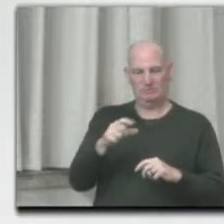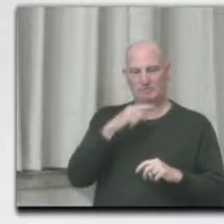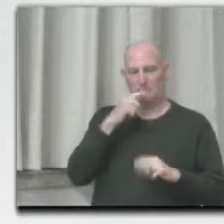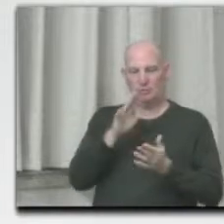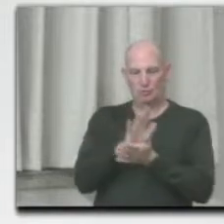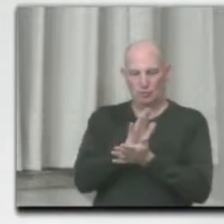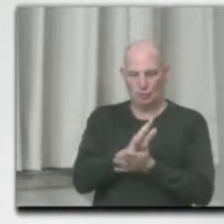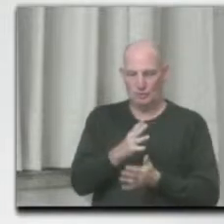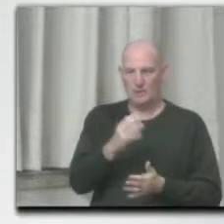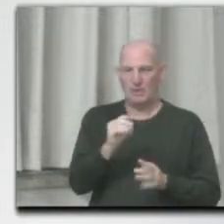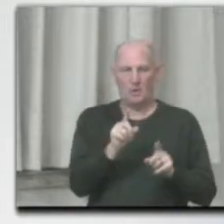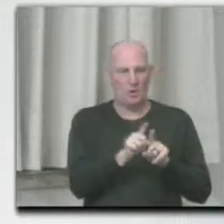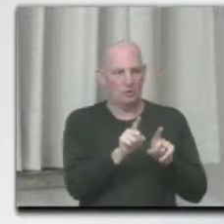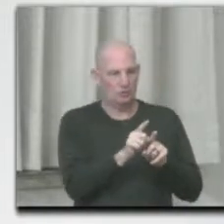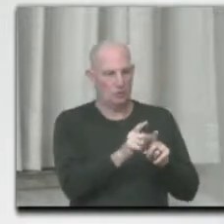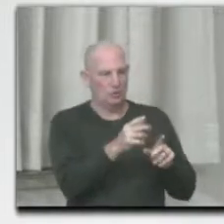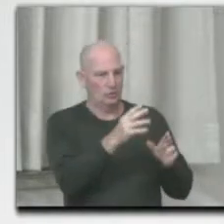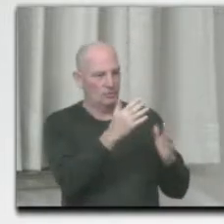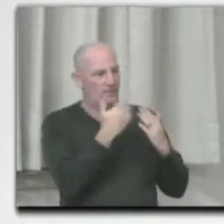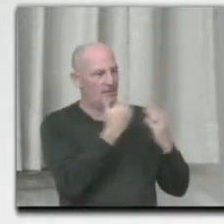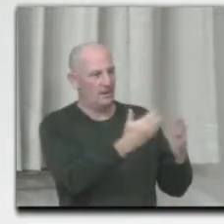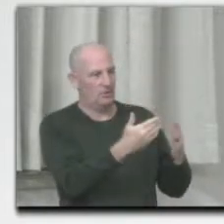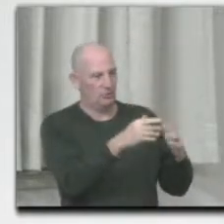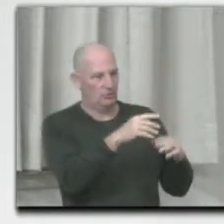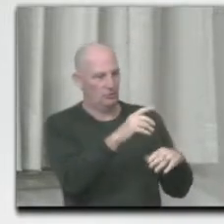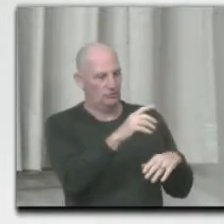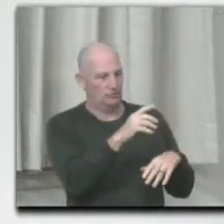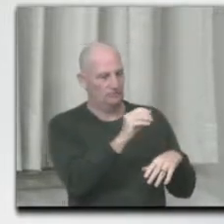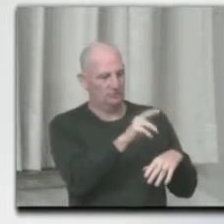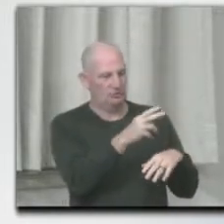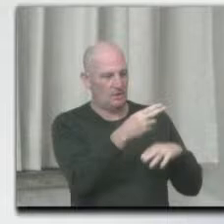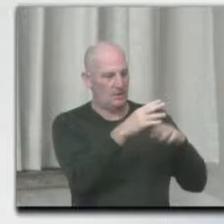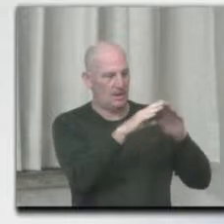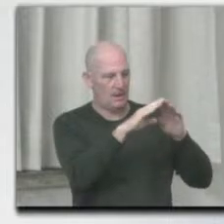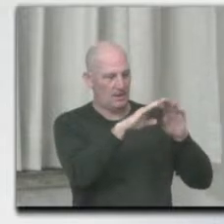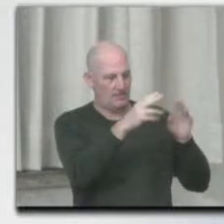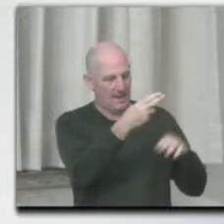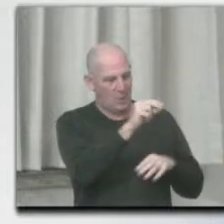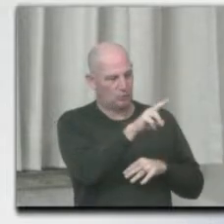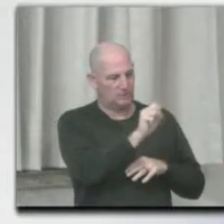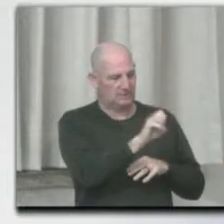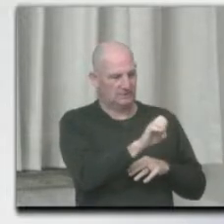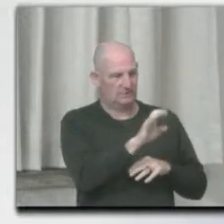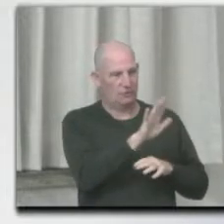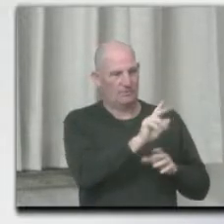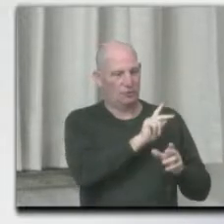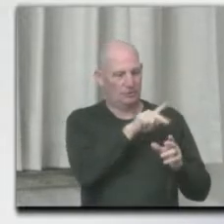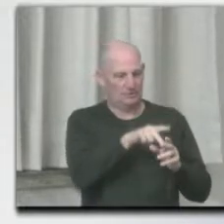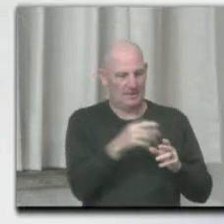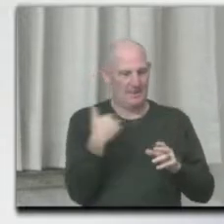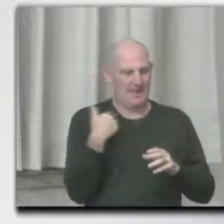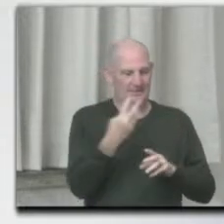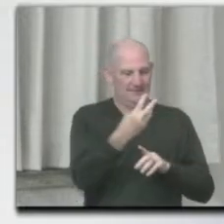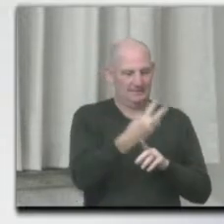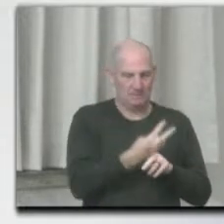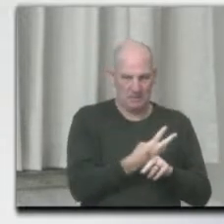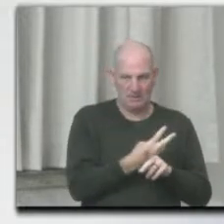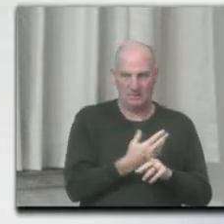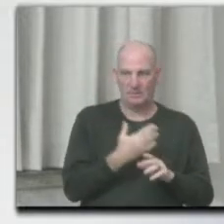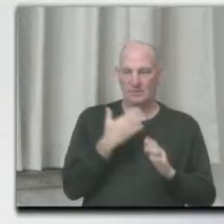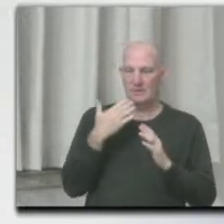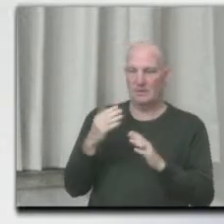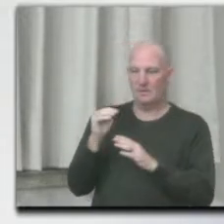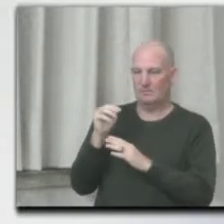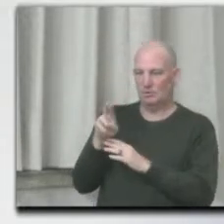Superintendent House and the PGCPS administration for their partnership over the past 6 months. Finally, a huge thank you to Mr. Farrar,